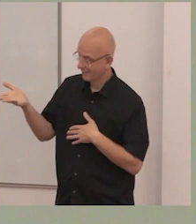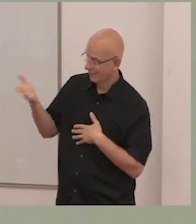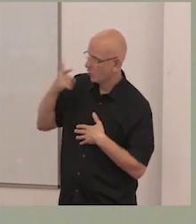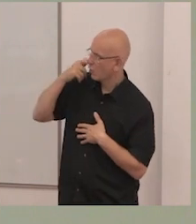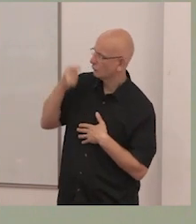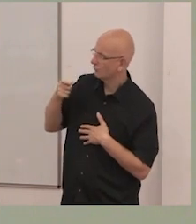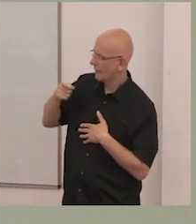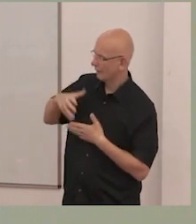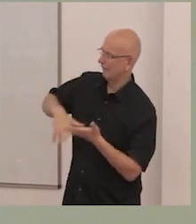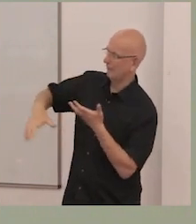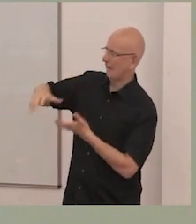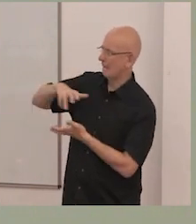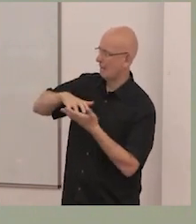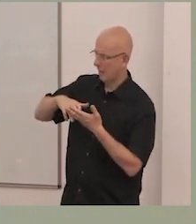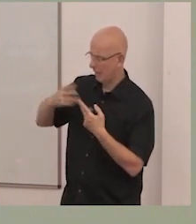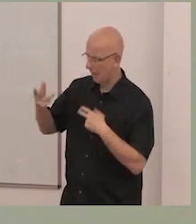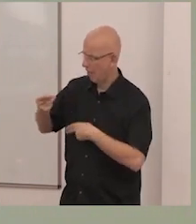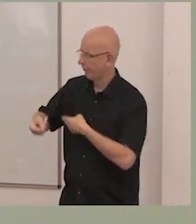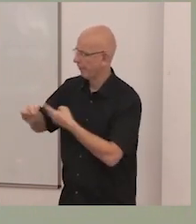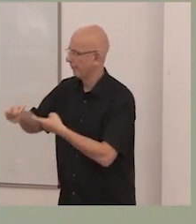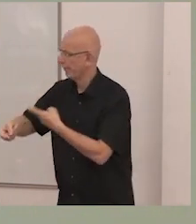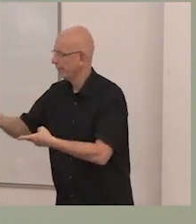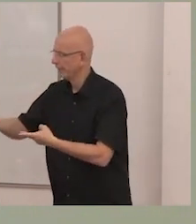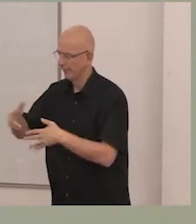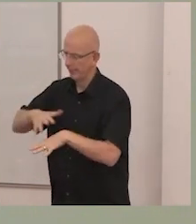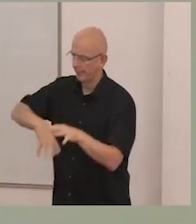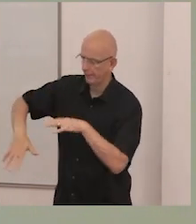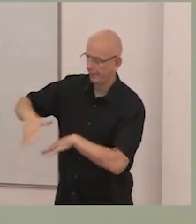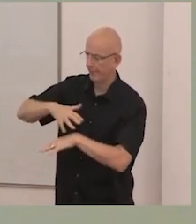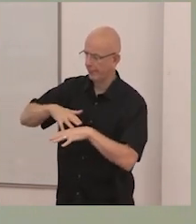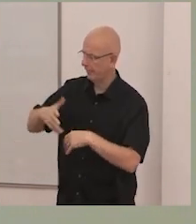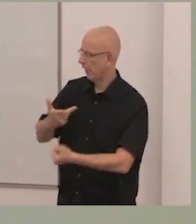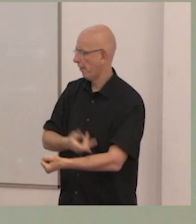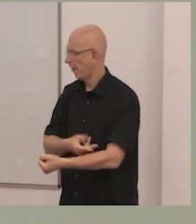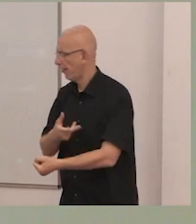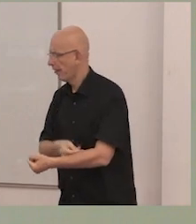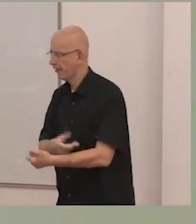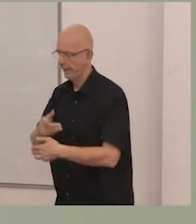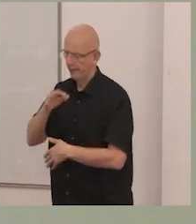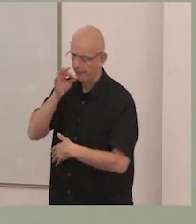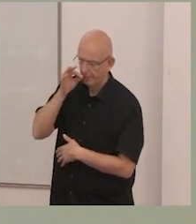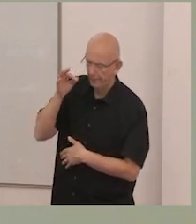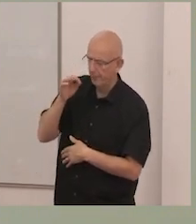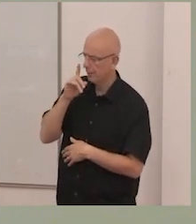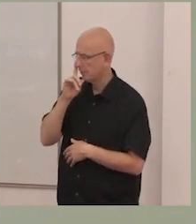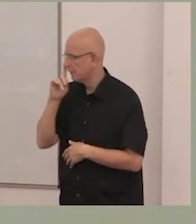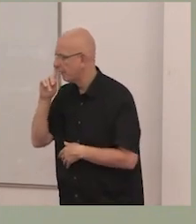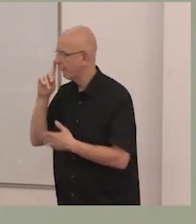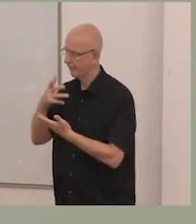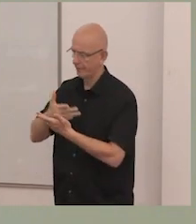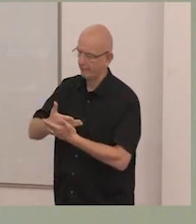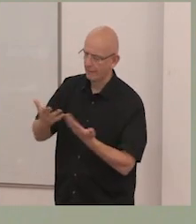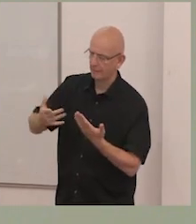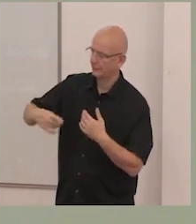drug use among children and adolescents, and many social problems. So why Belarus